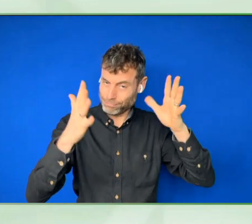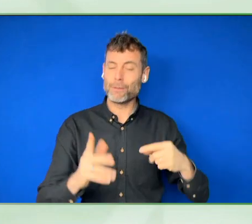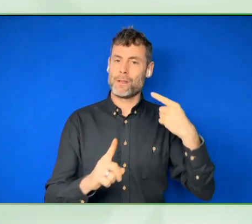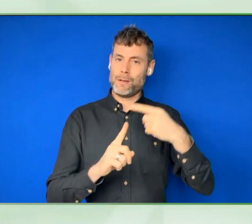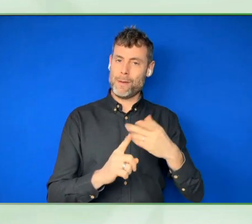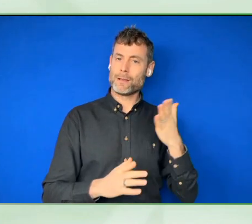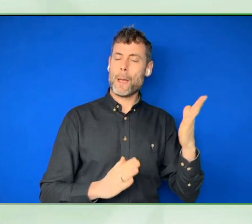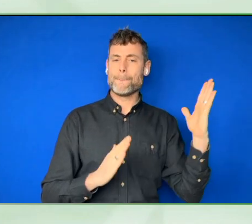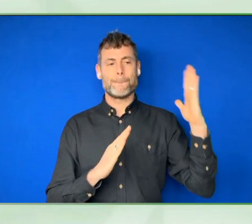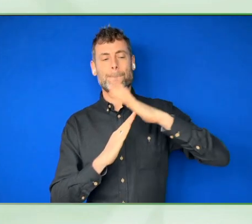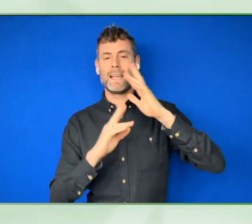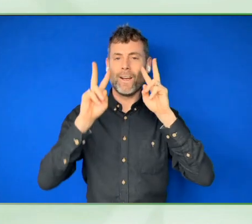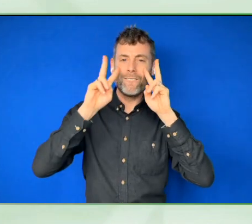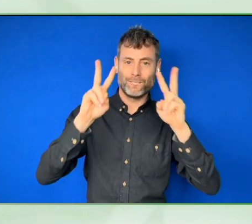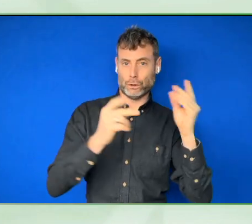Farhana.